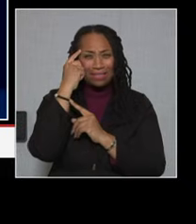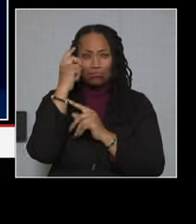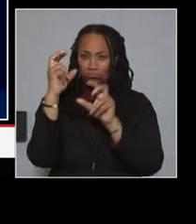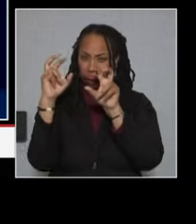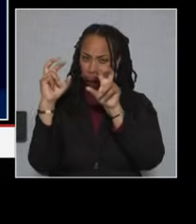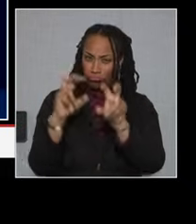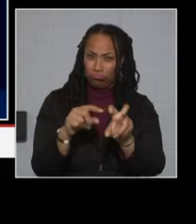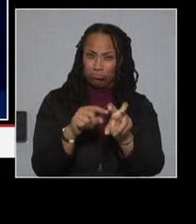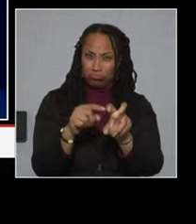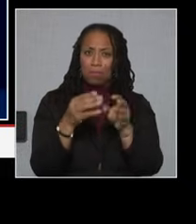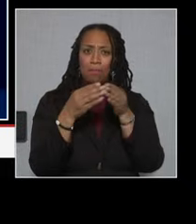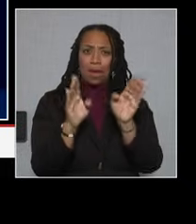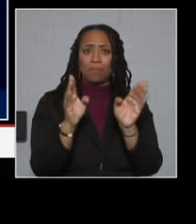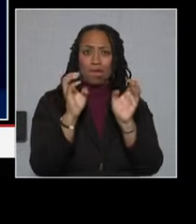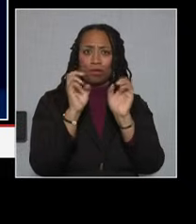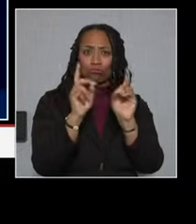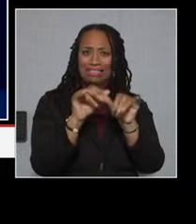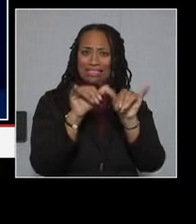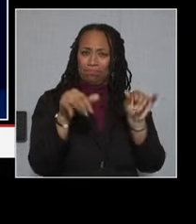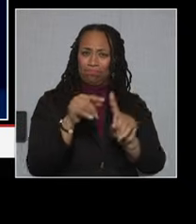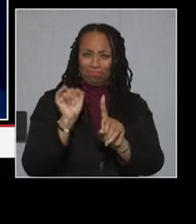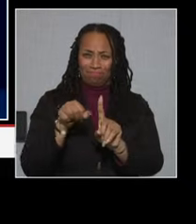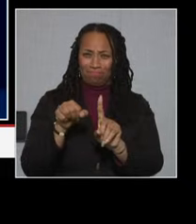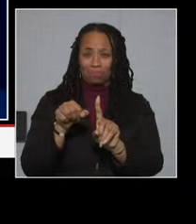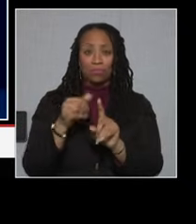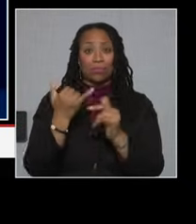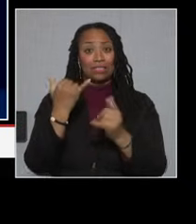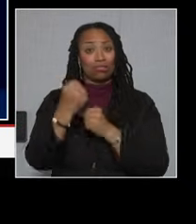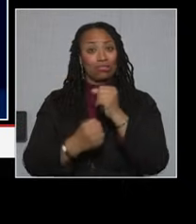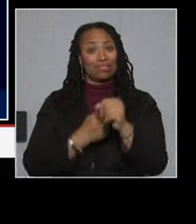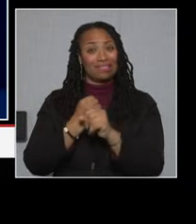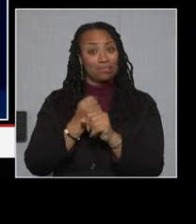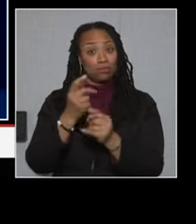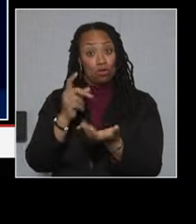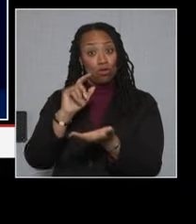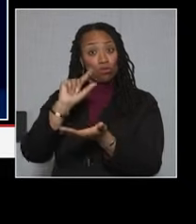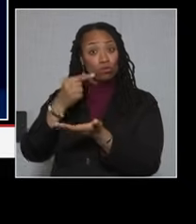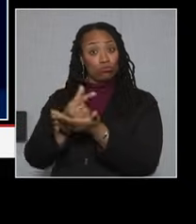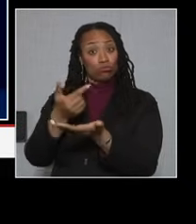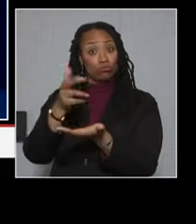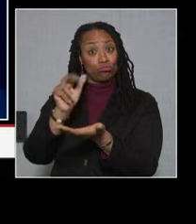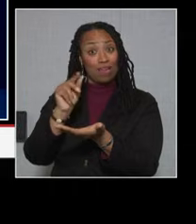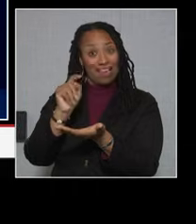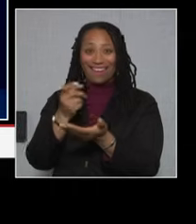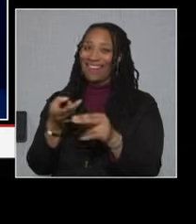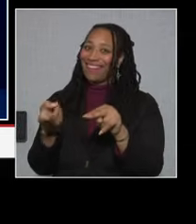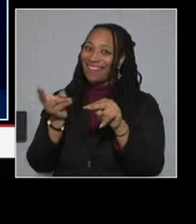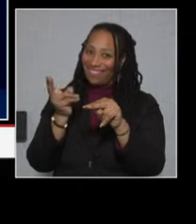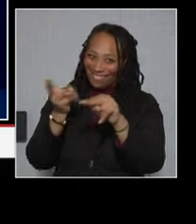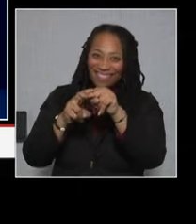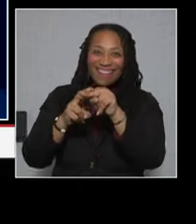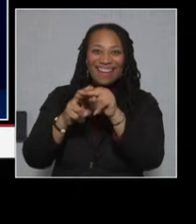our graduation rate increased again, and now is at